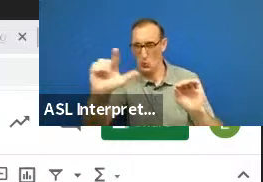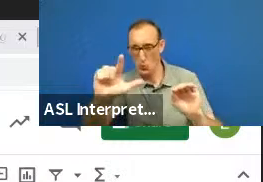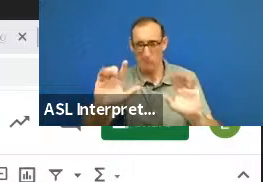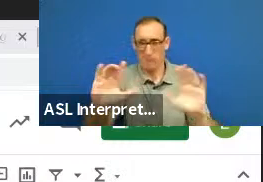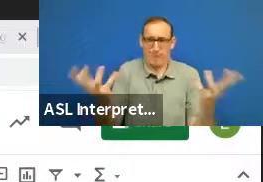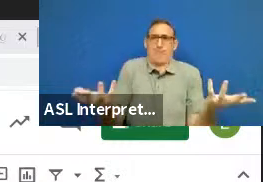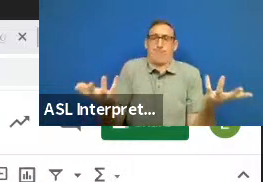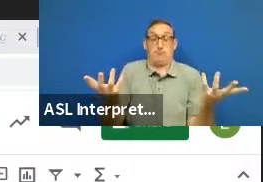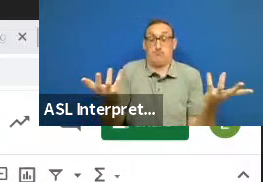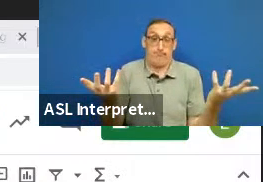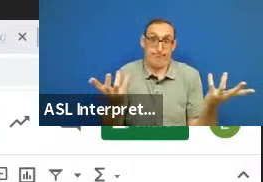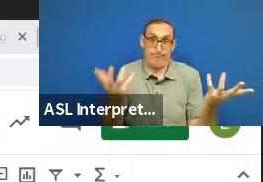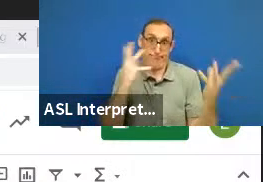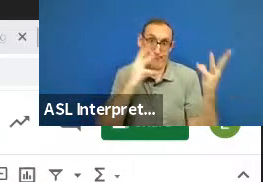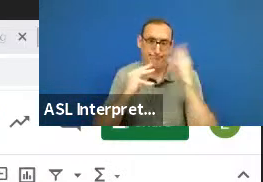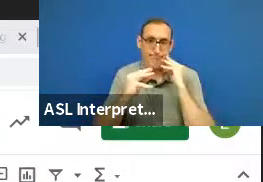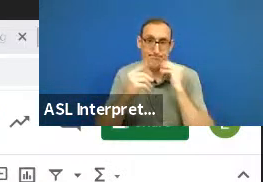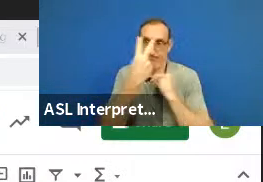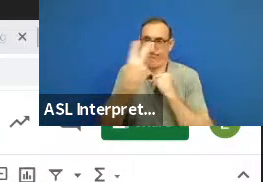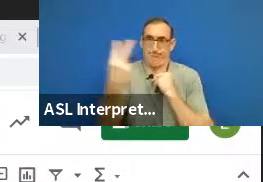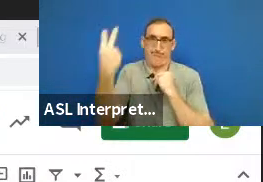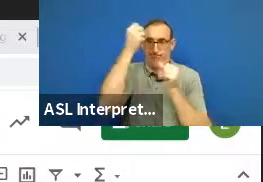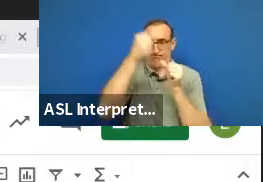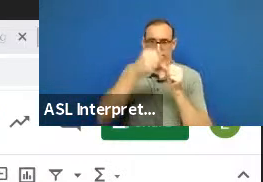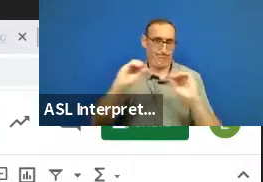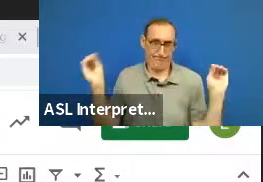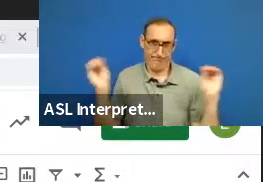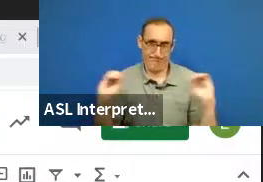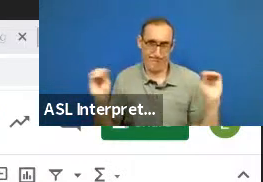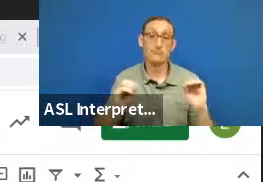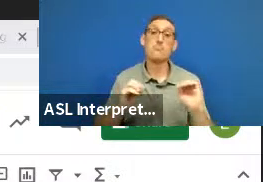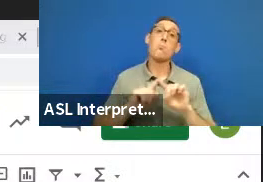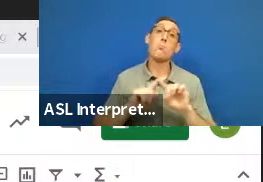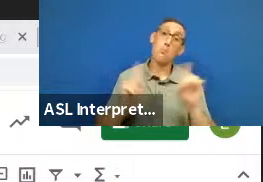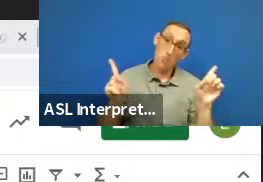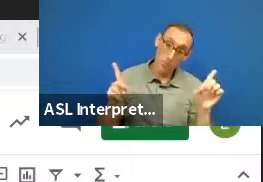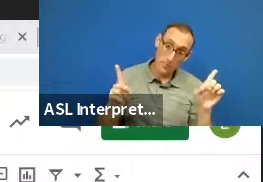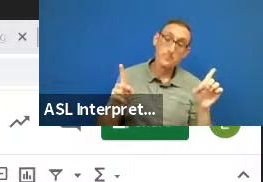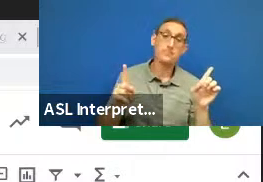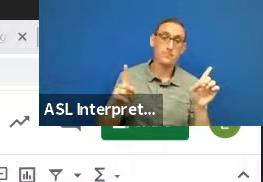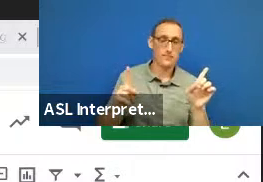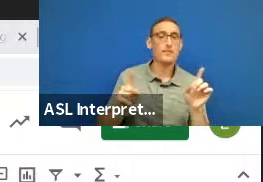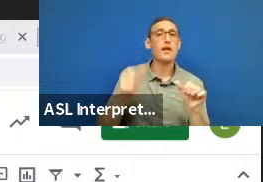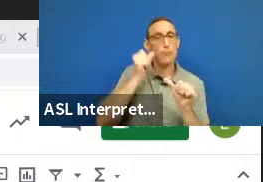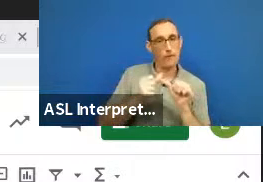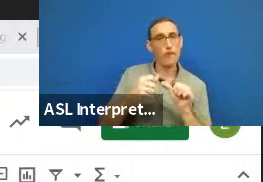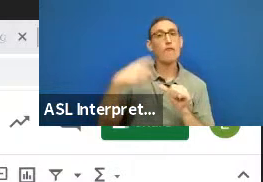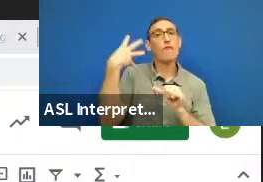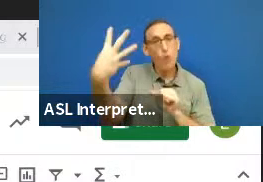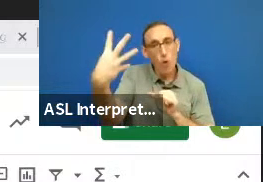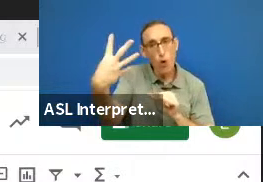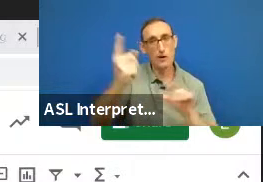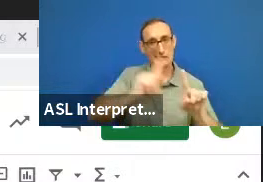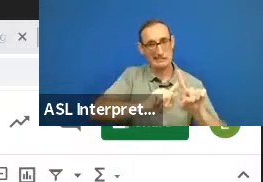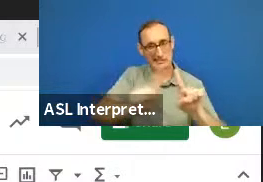have, and I can think of 4 school districts that have gone through what we're going through now. Of